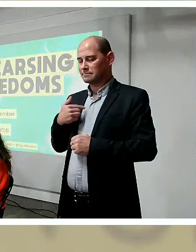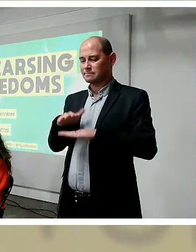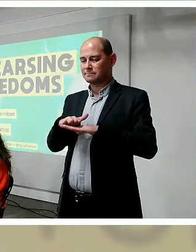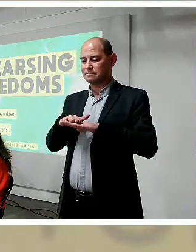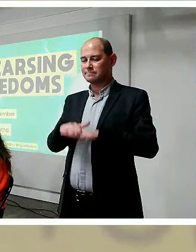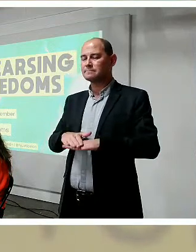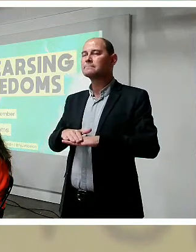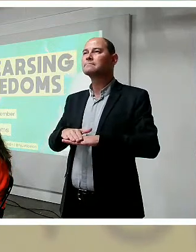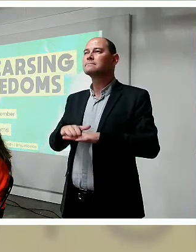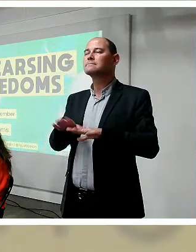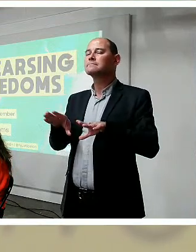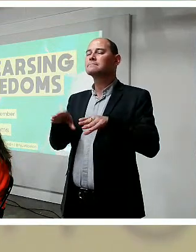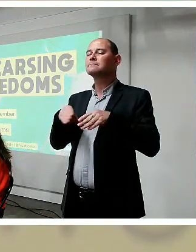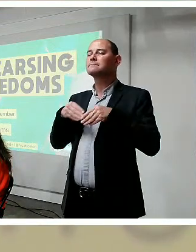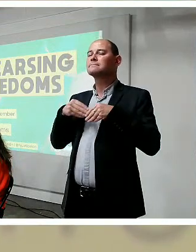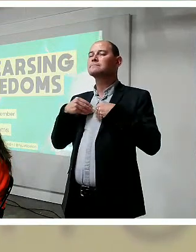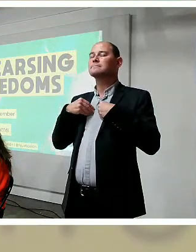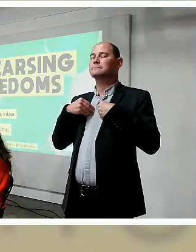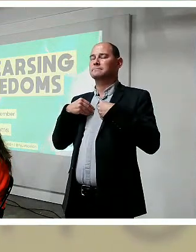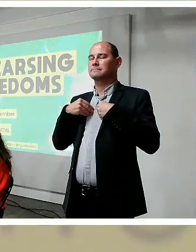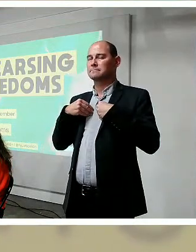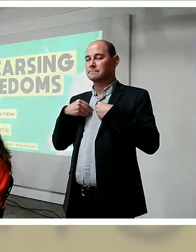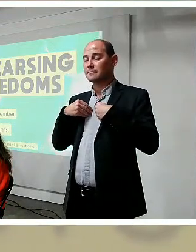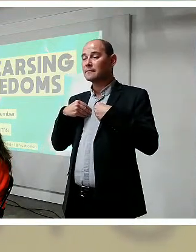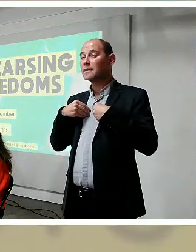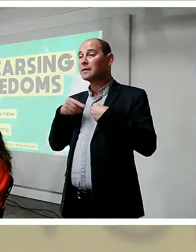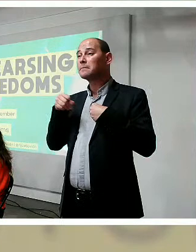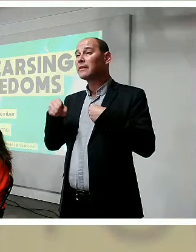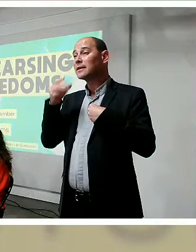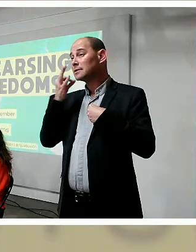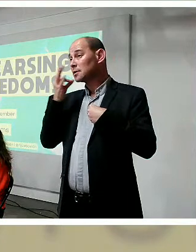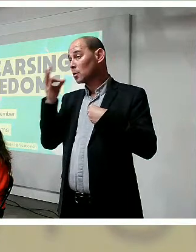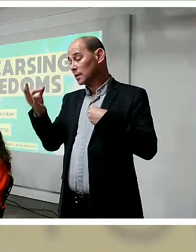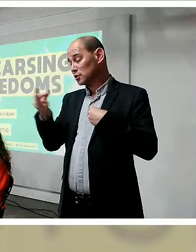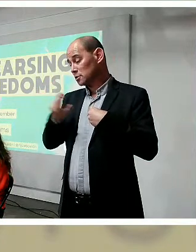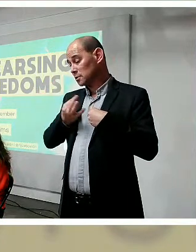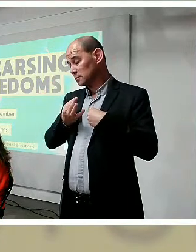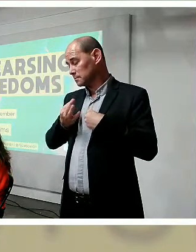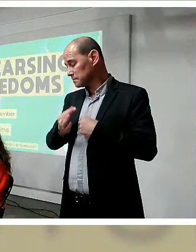But I will also come towards this question.